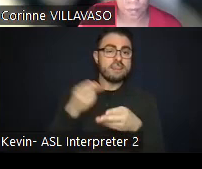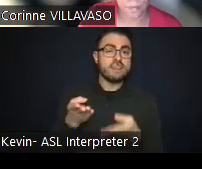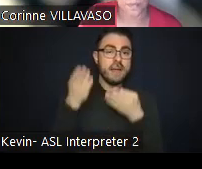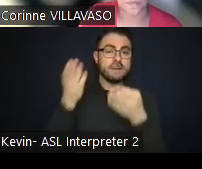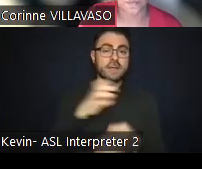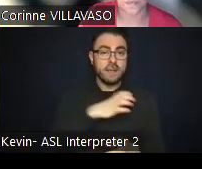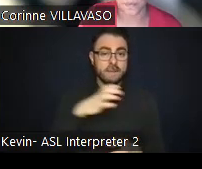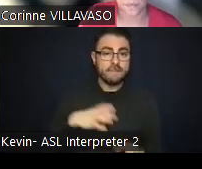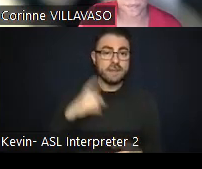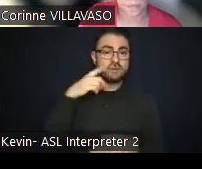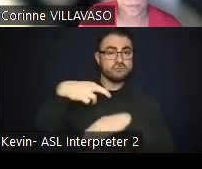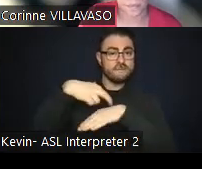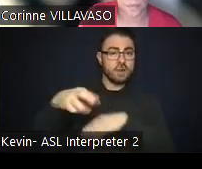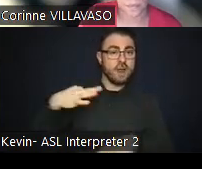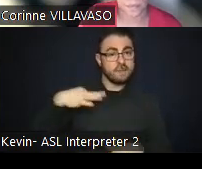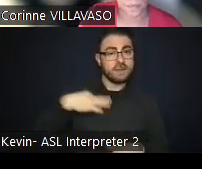City Council for appointing.